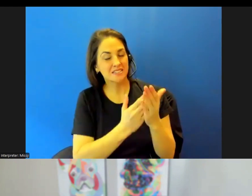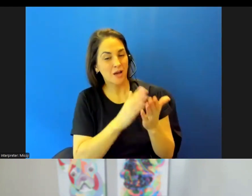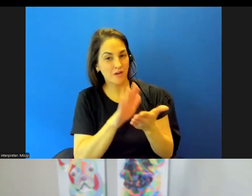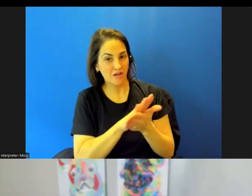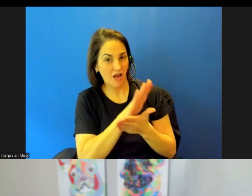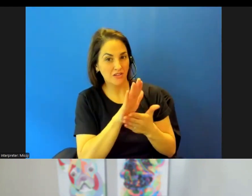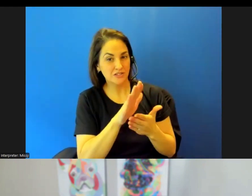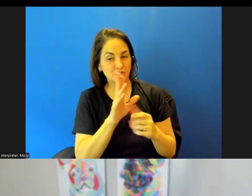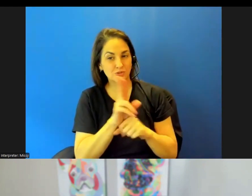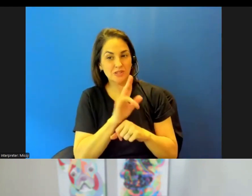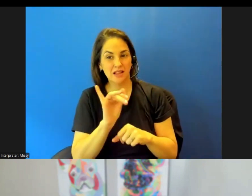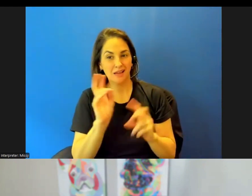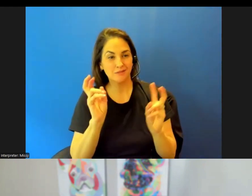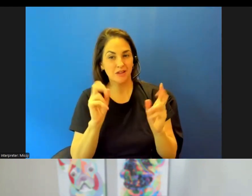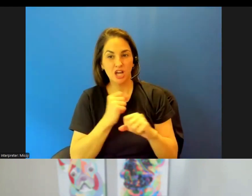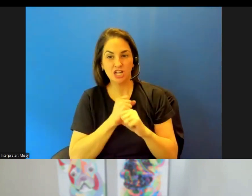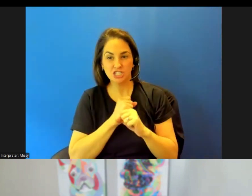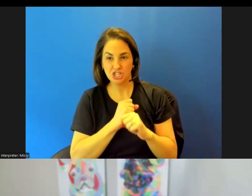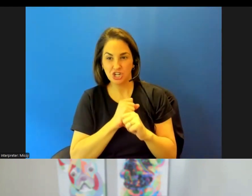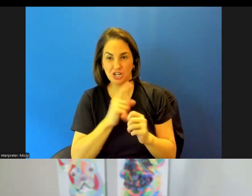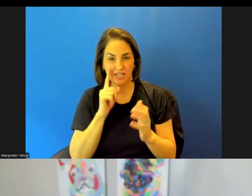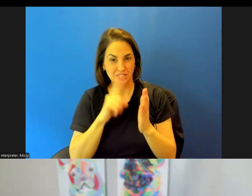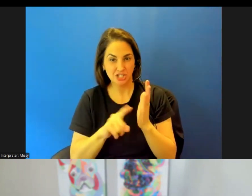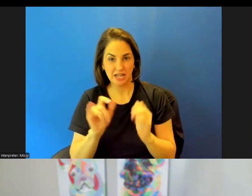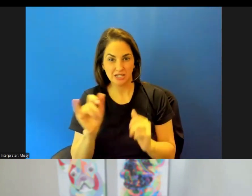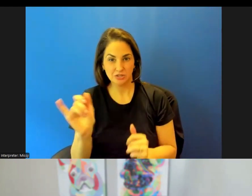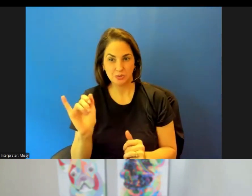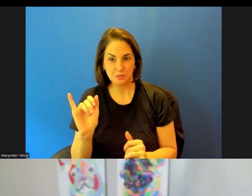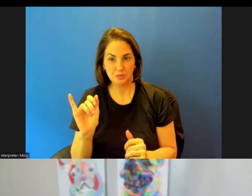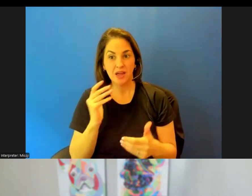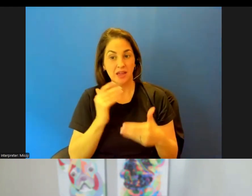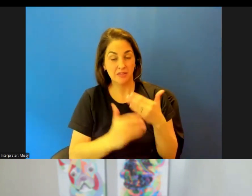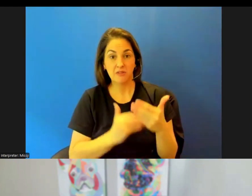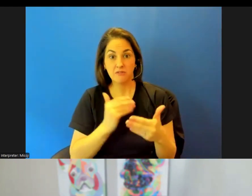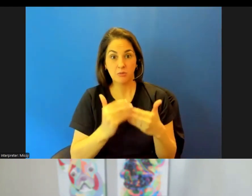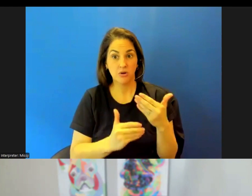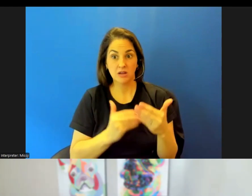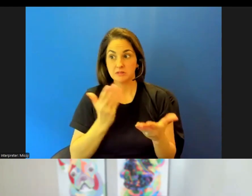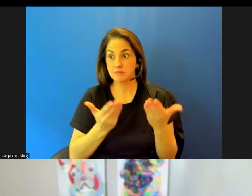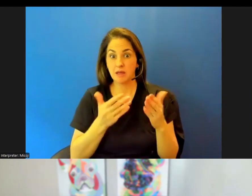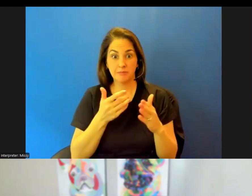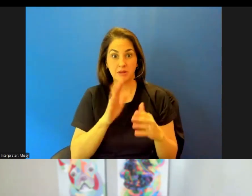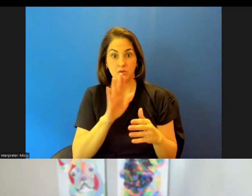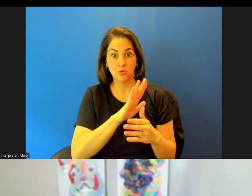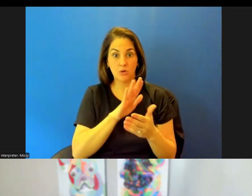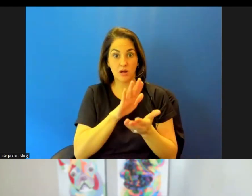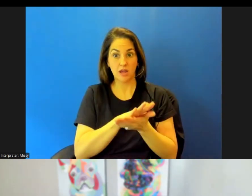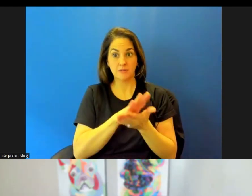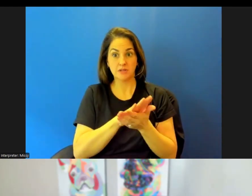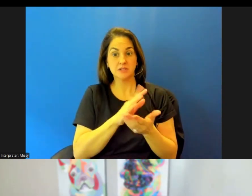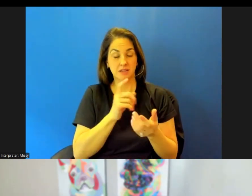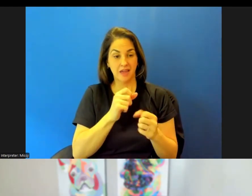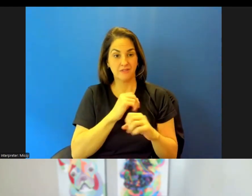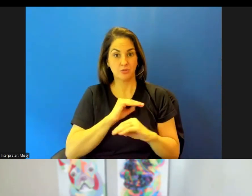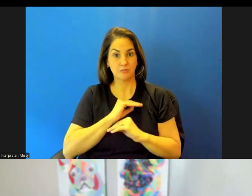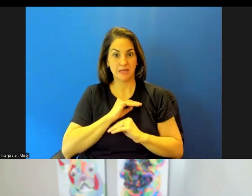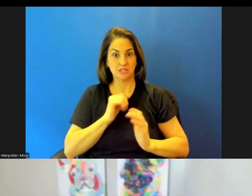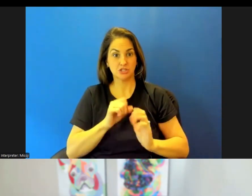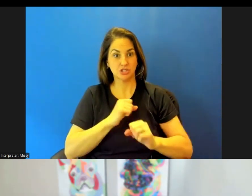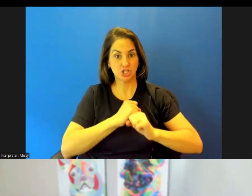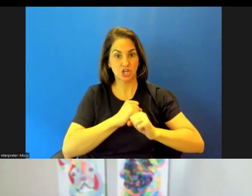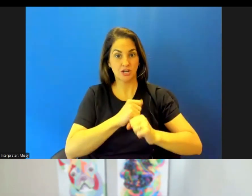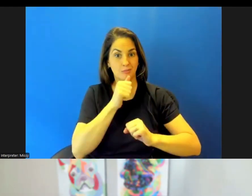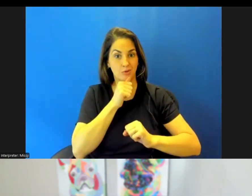it almost like they're security checking too. Like there is a process most probably on your campus already to meet security expectations or